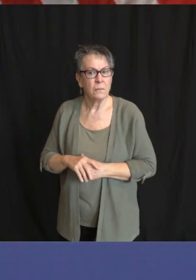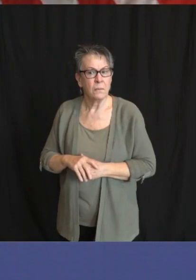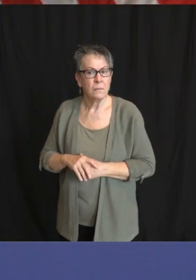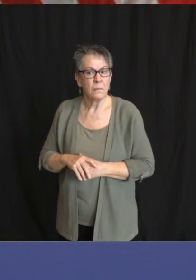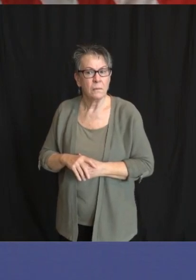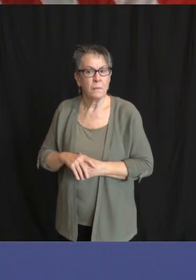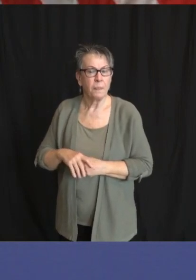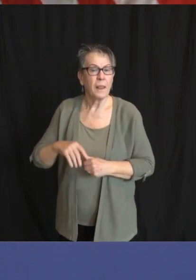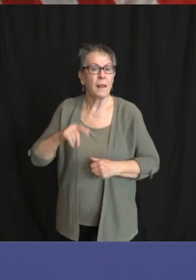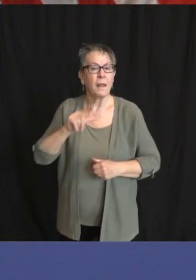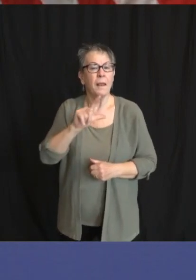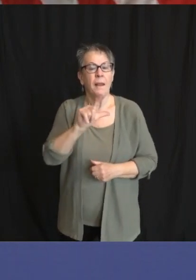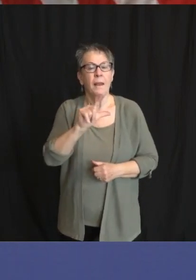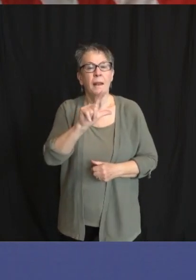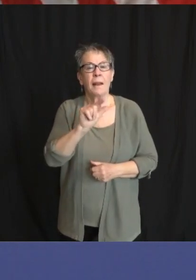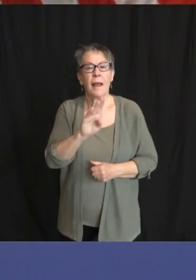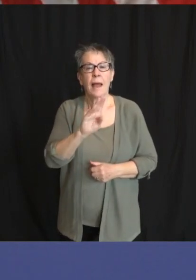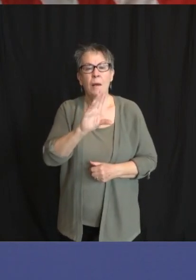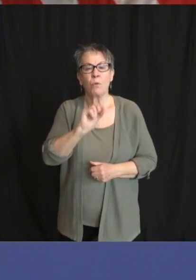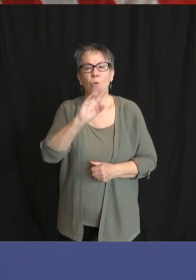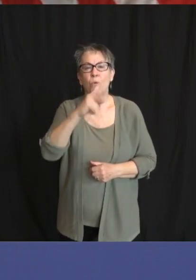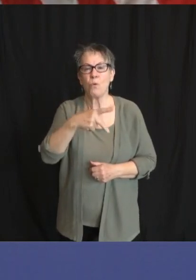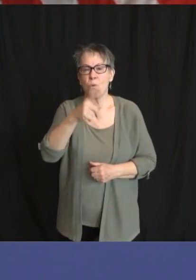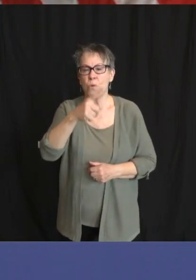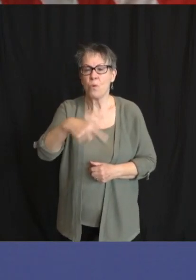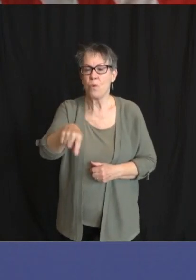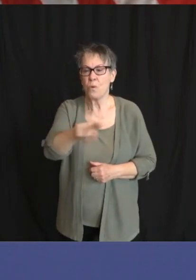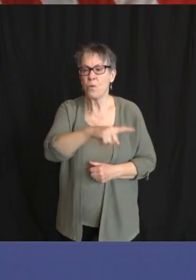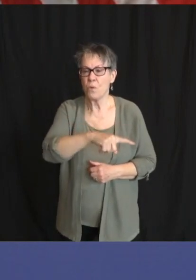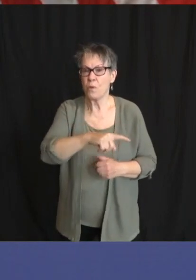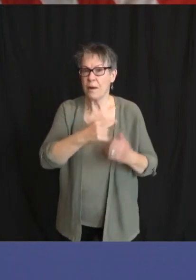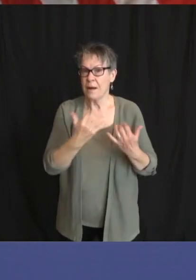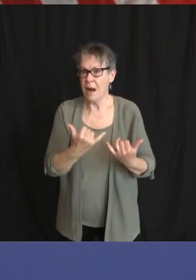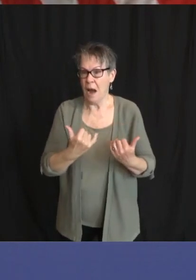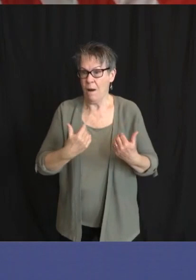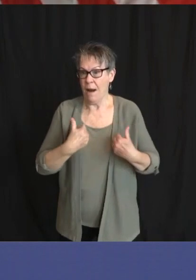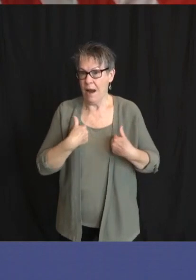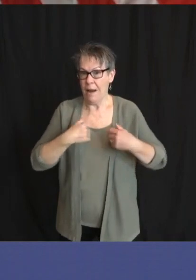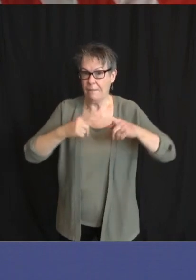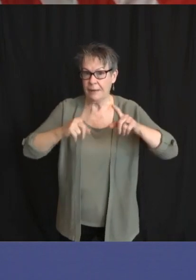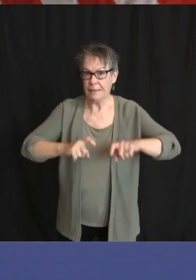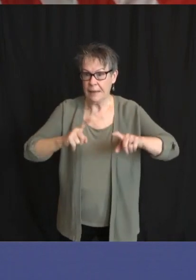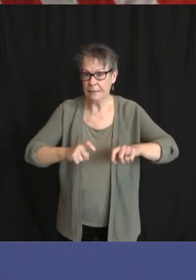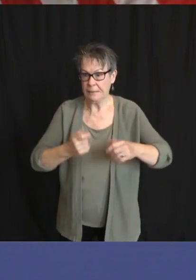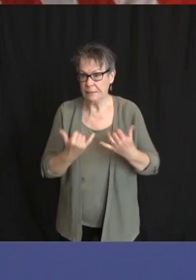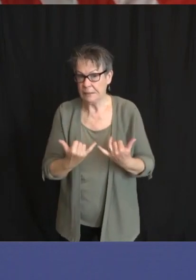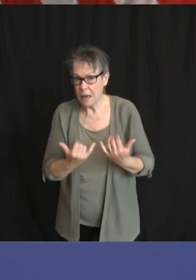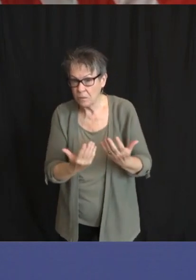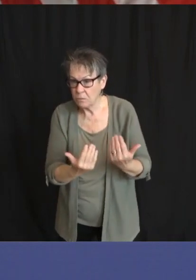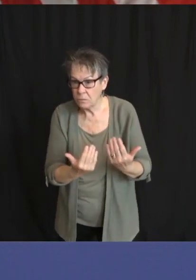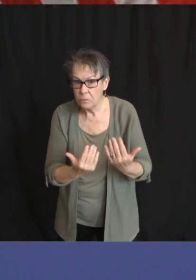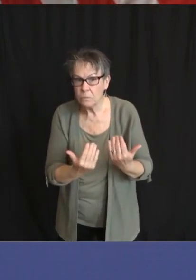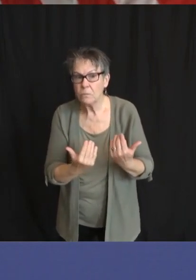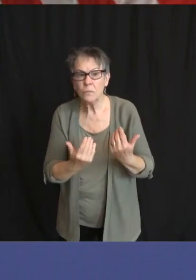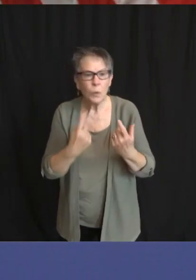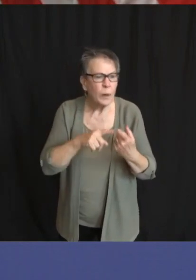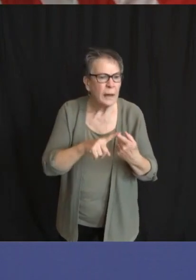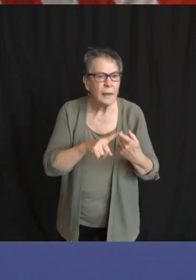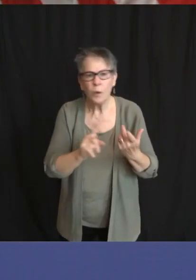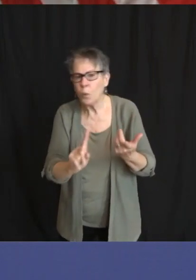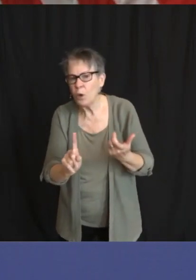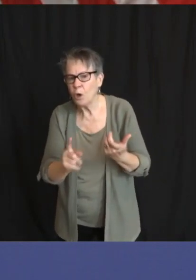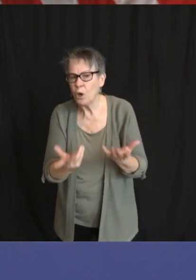do for New Jersey? I know we've talked about it's only a point-in-time snapshot, and it doesn't necessarily follow